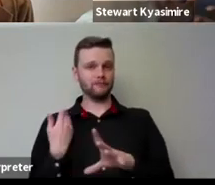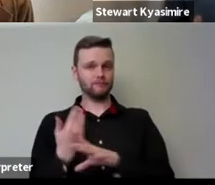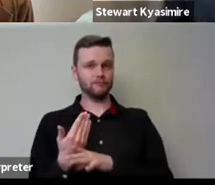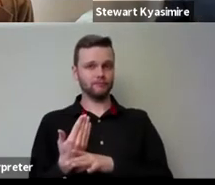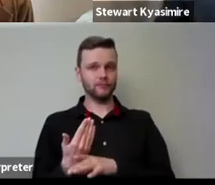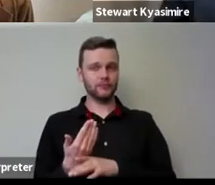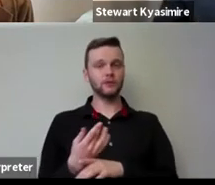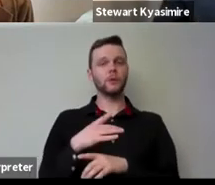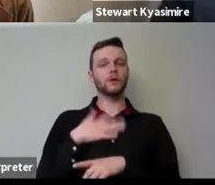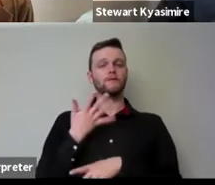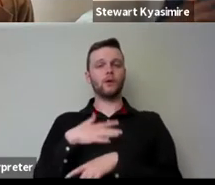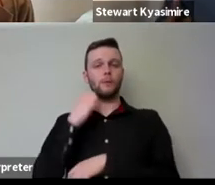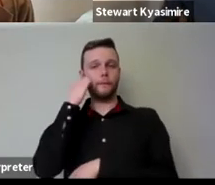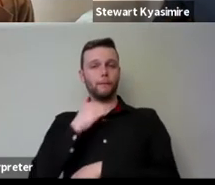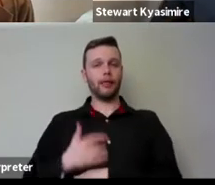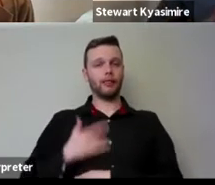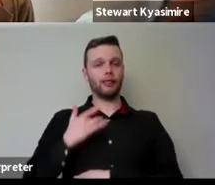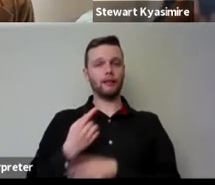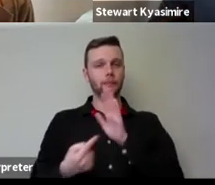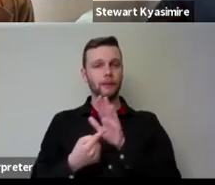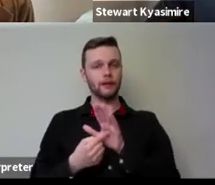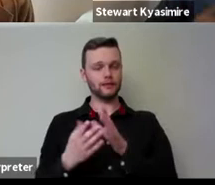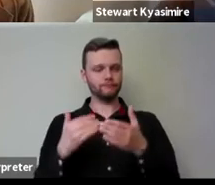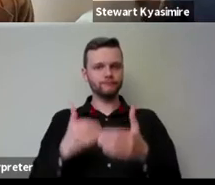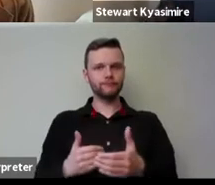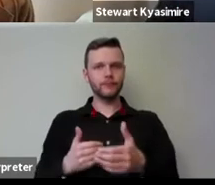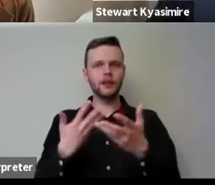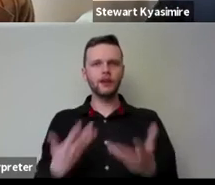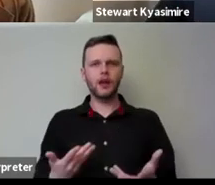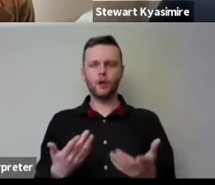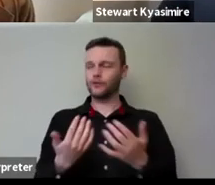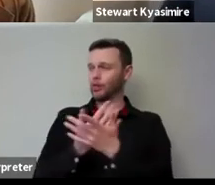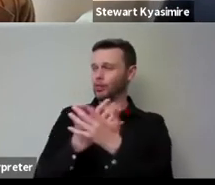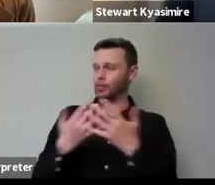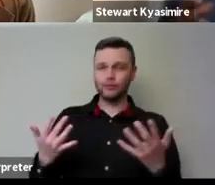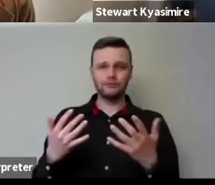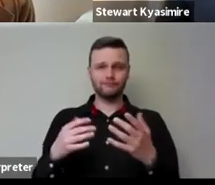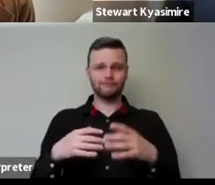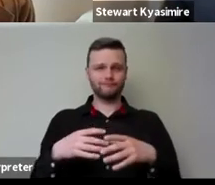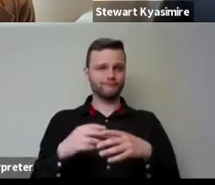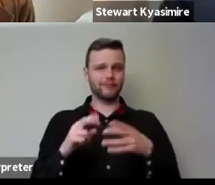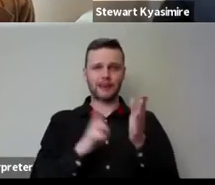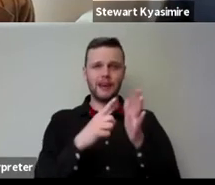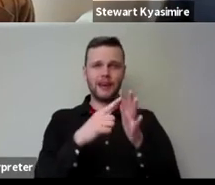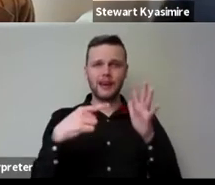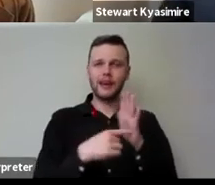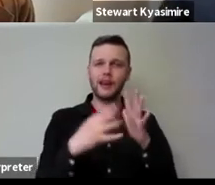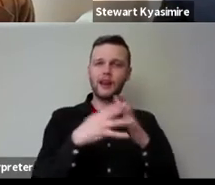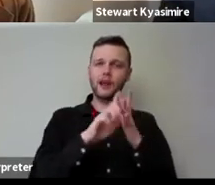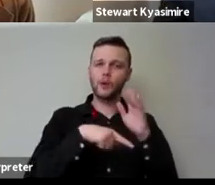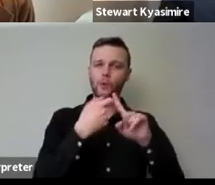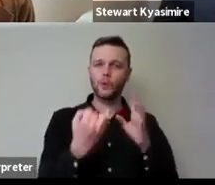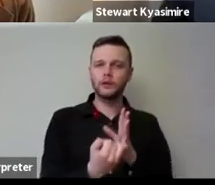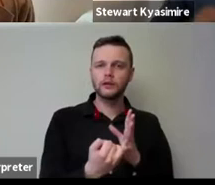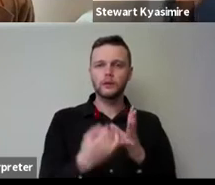black lives matter what's happened now is you've got these networks that are spending 100 million over three years or two for bame